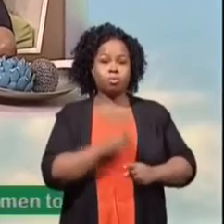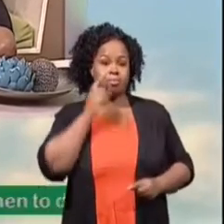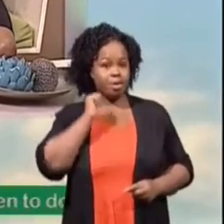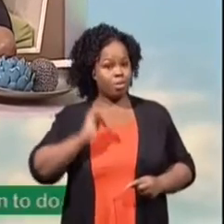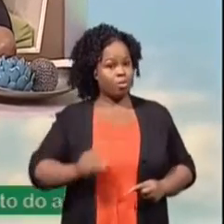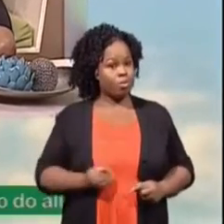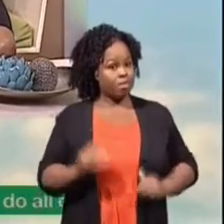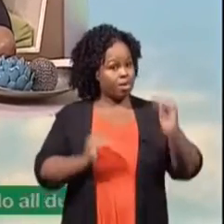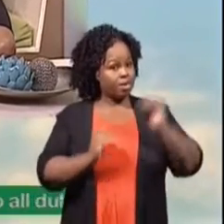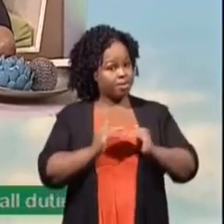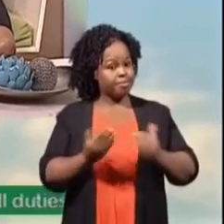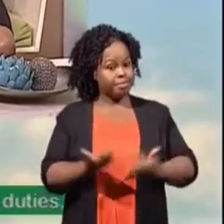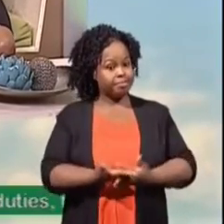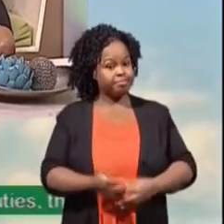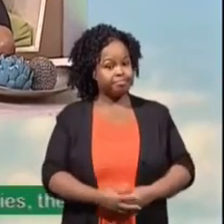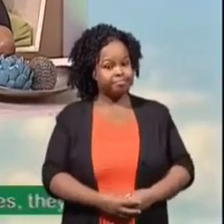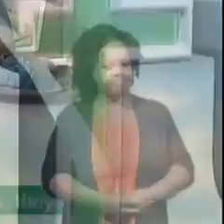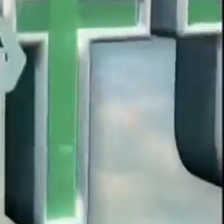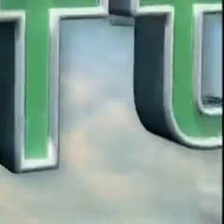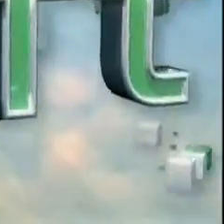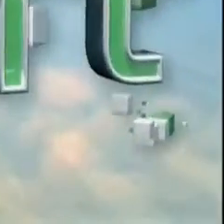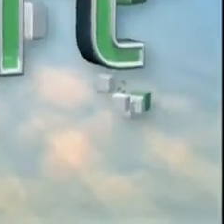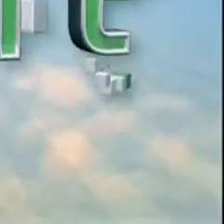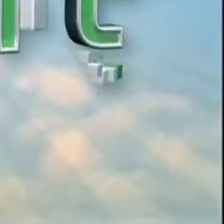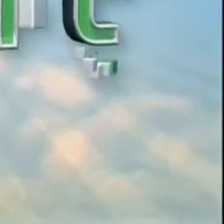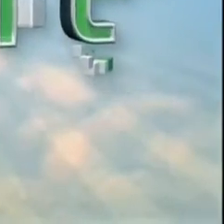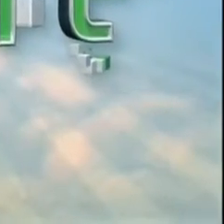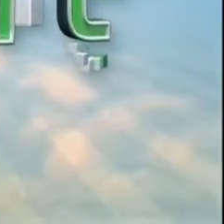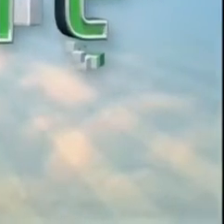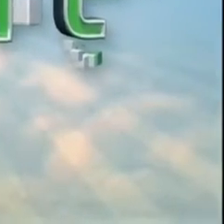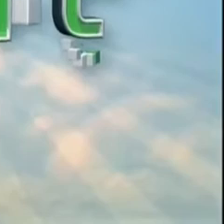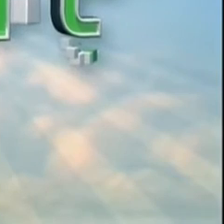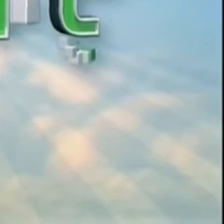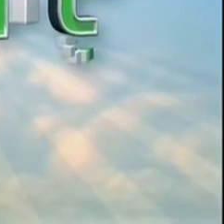ntombazana should men equally share in domestic duties.